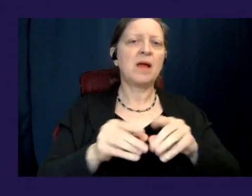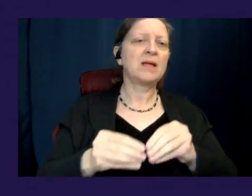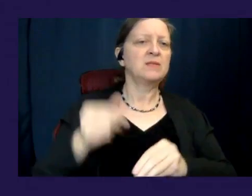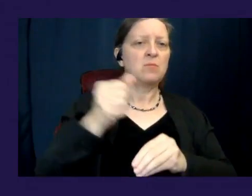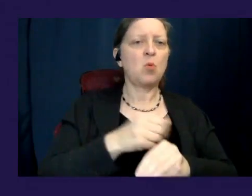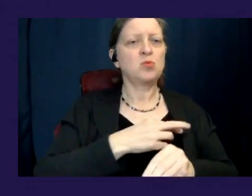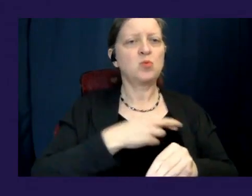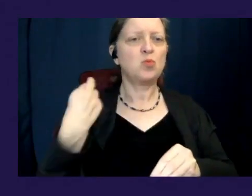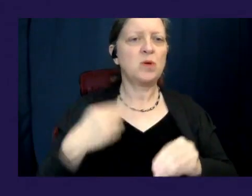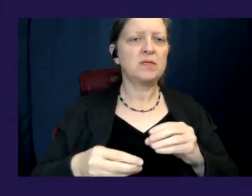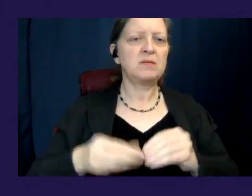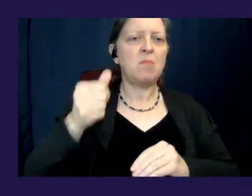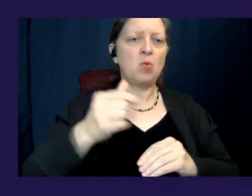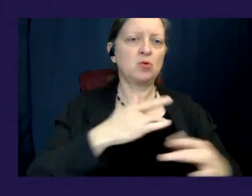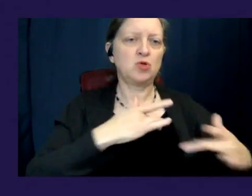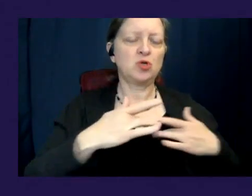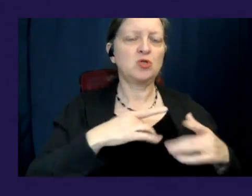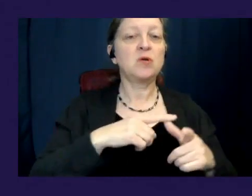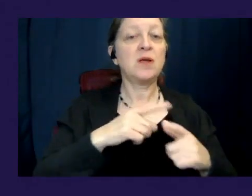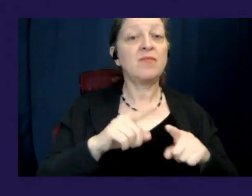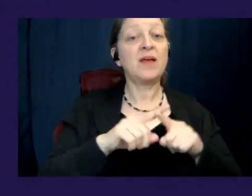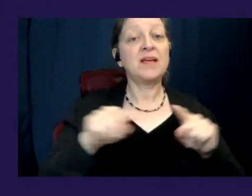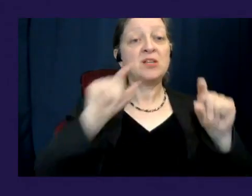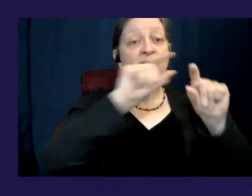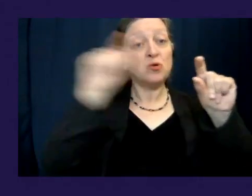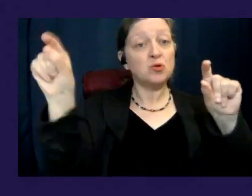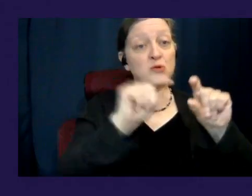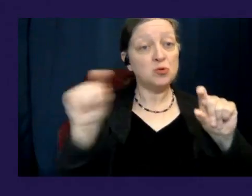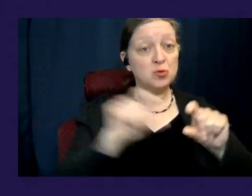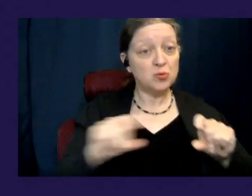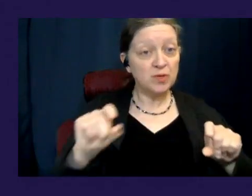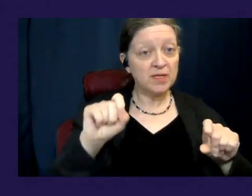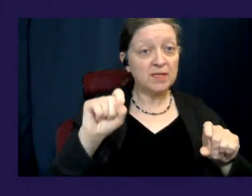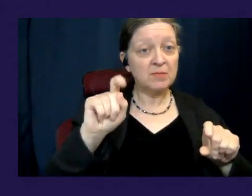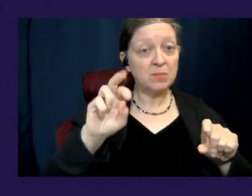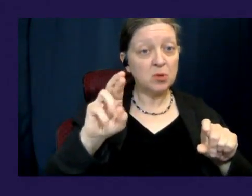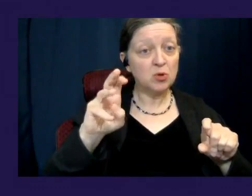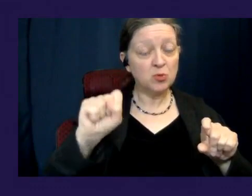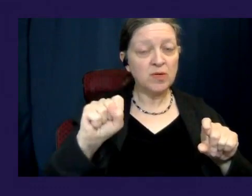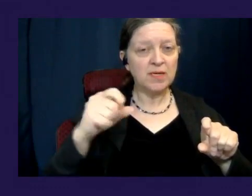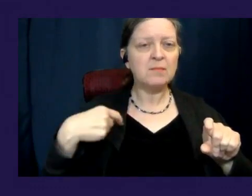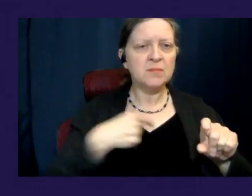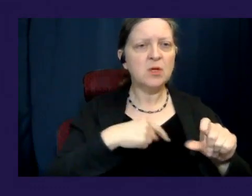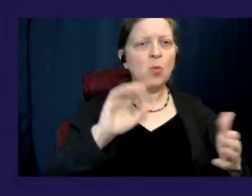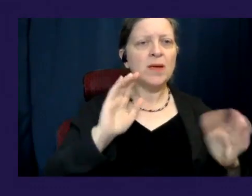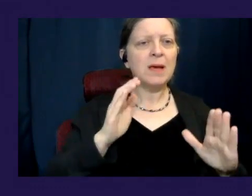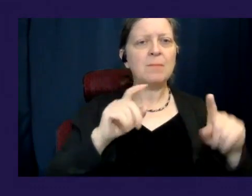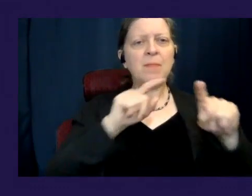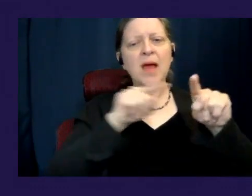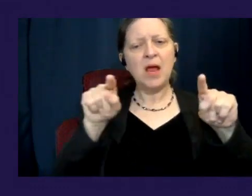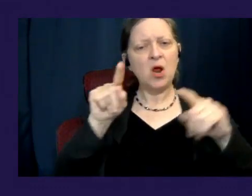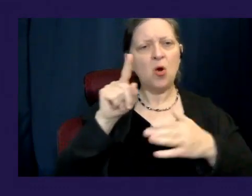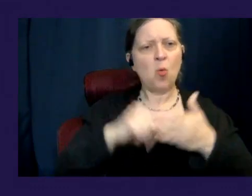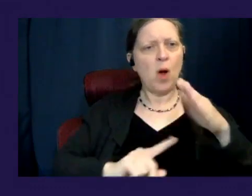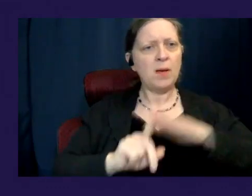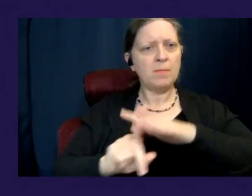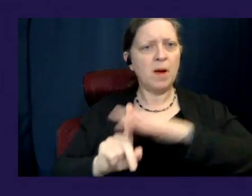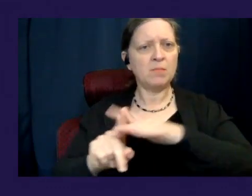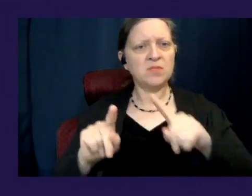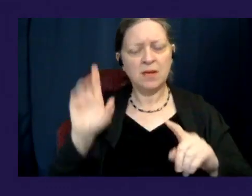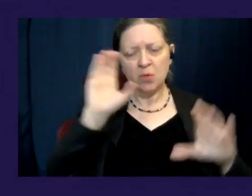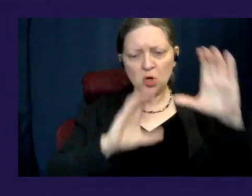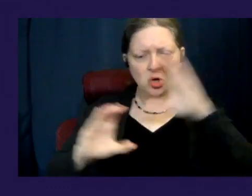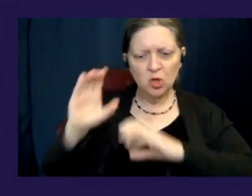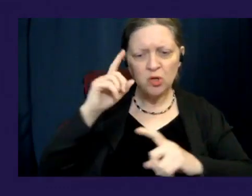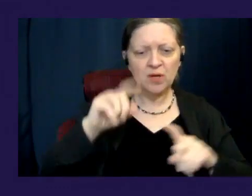we compare those between the streams, looking for similarities and differences, and then just repeat the process until we